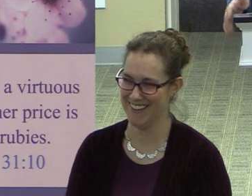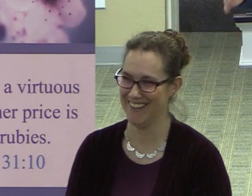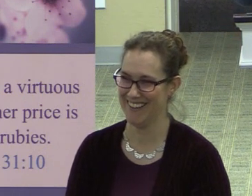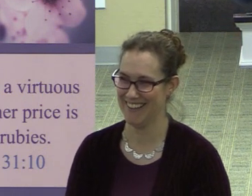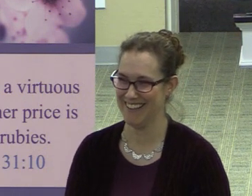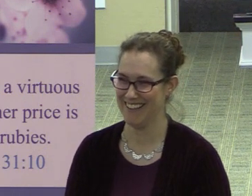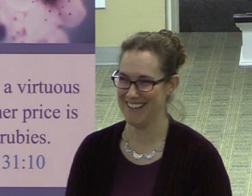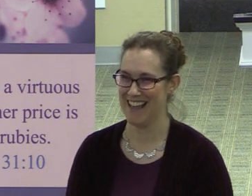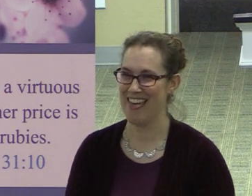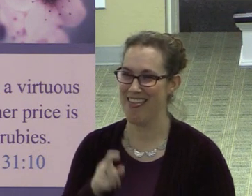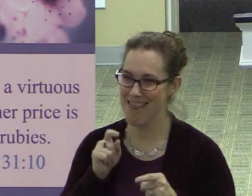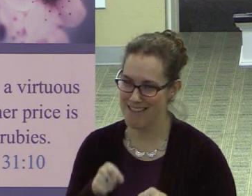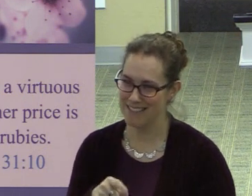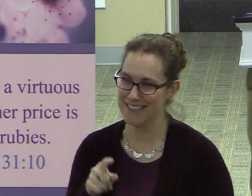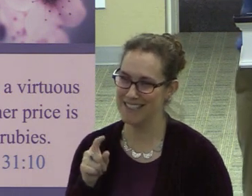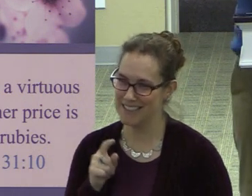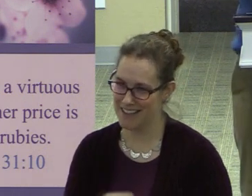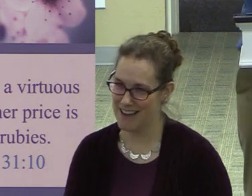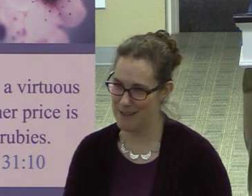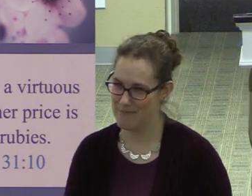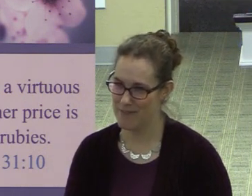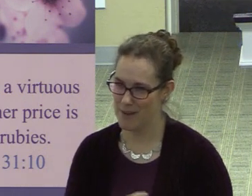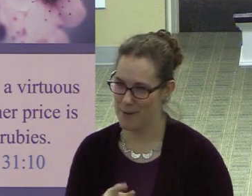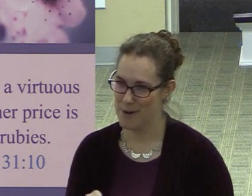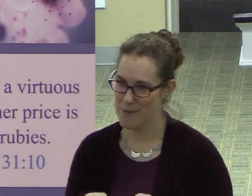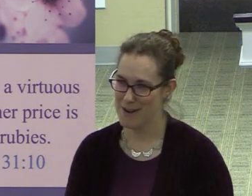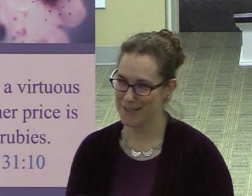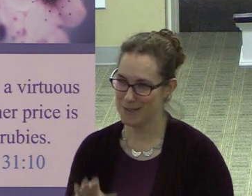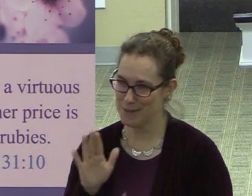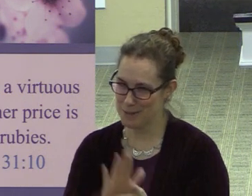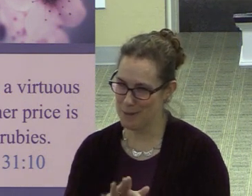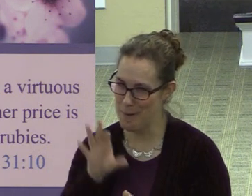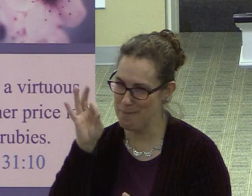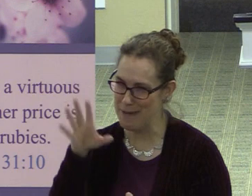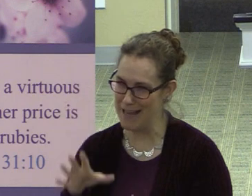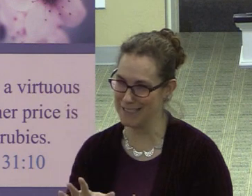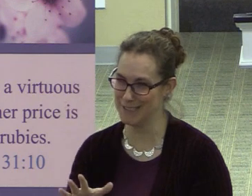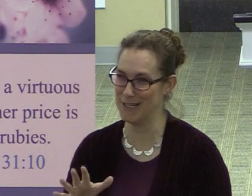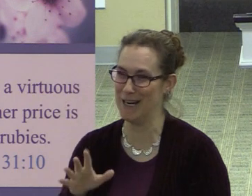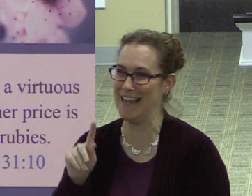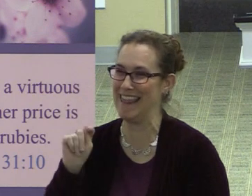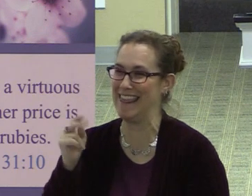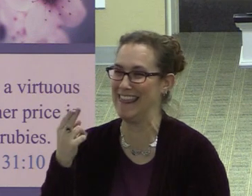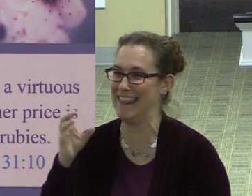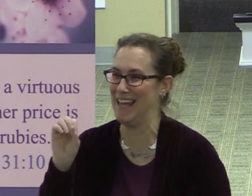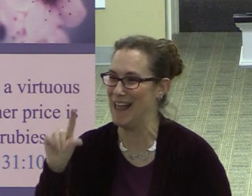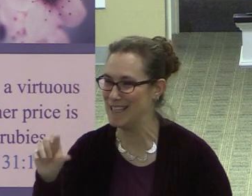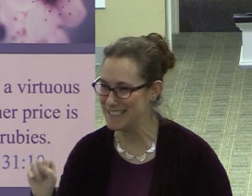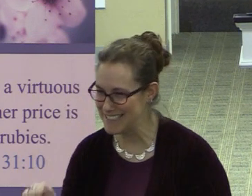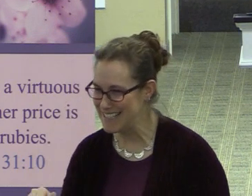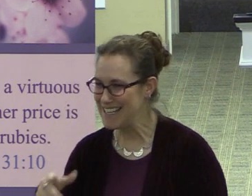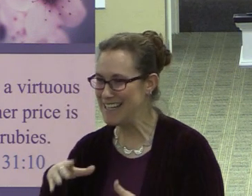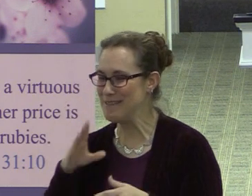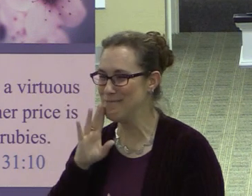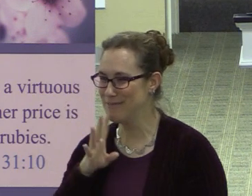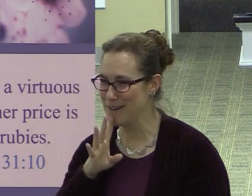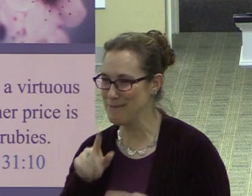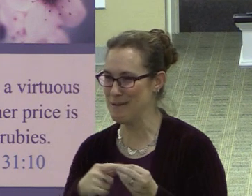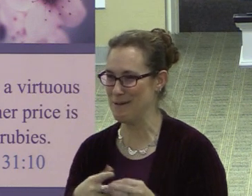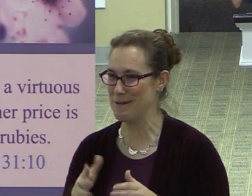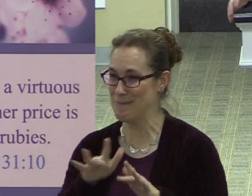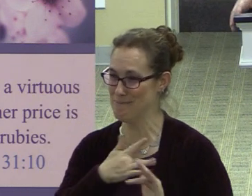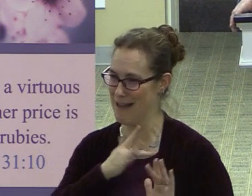I want to say, this is a time, you know, when you went to school for pastoral theology and they mentioned compassion? This is where that chapter kicks in.